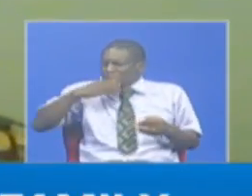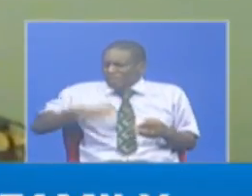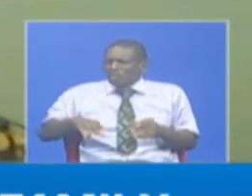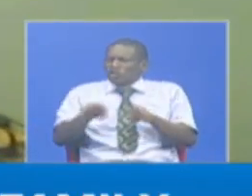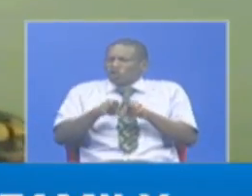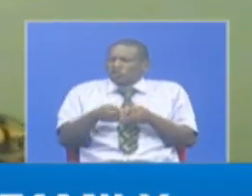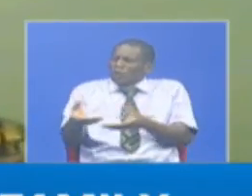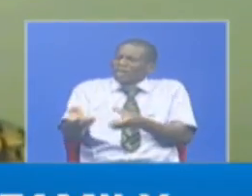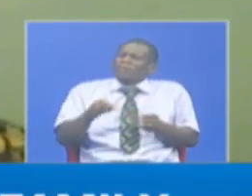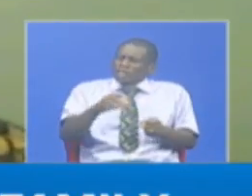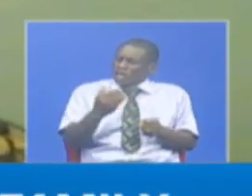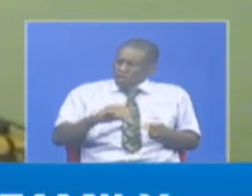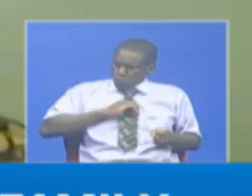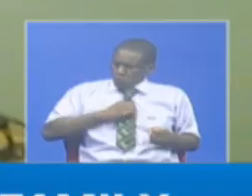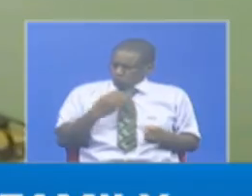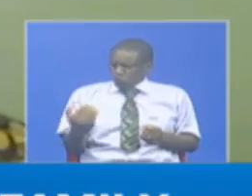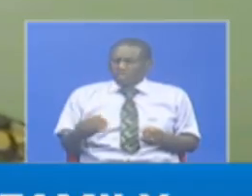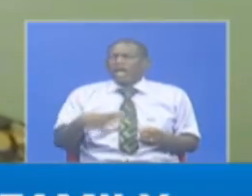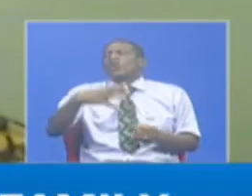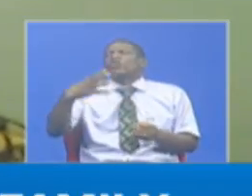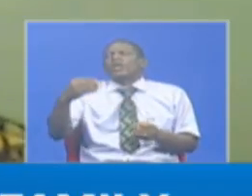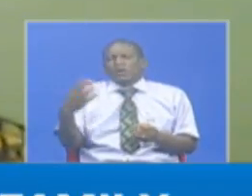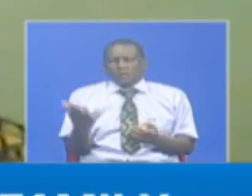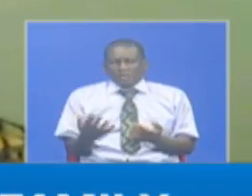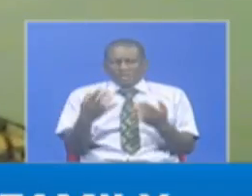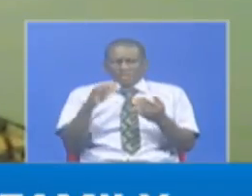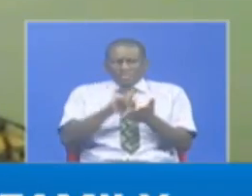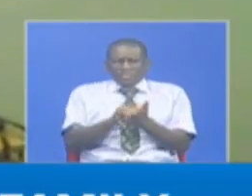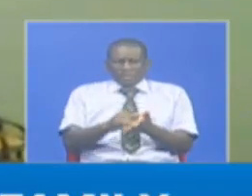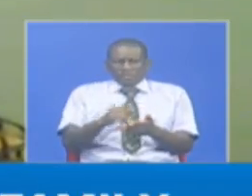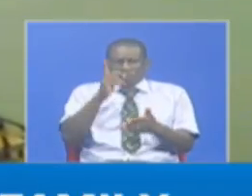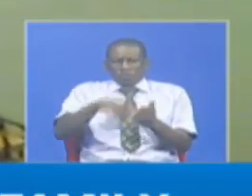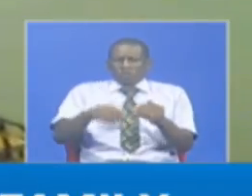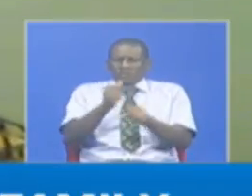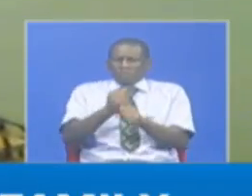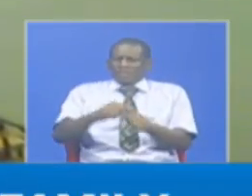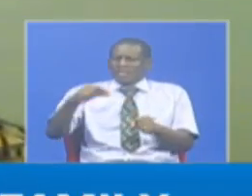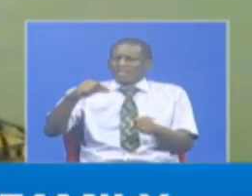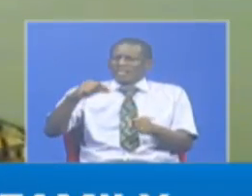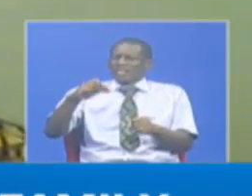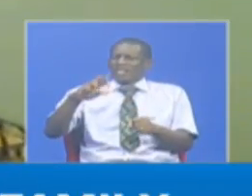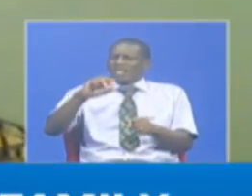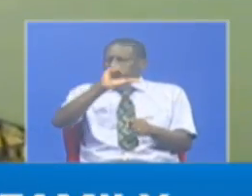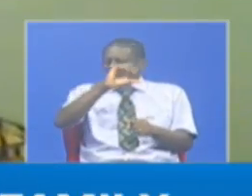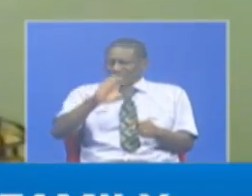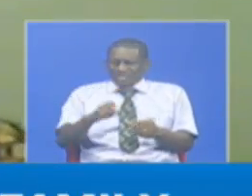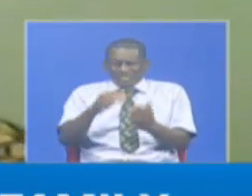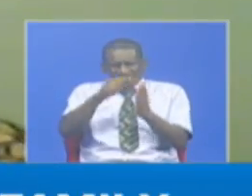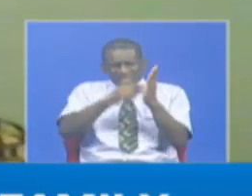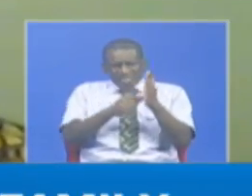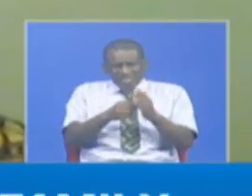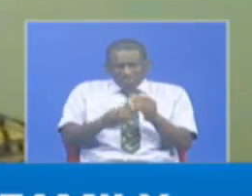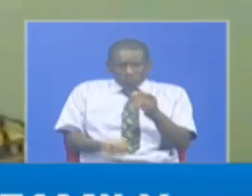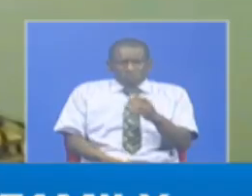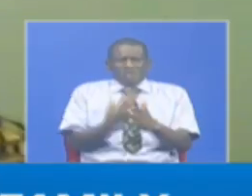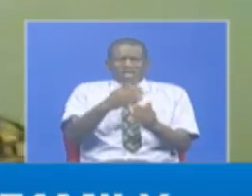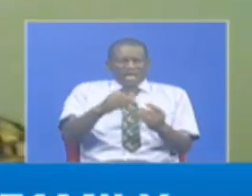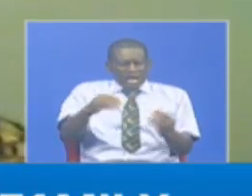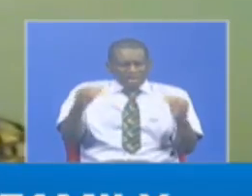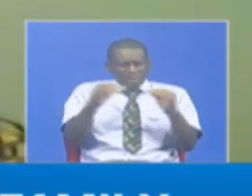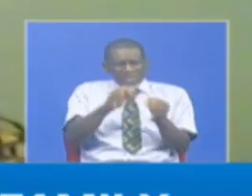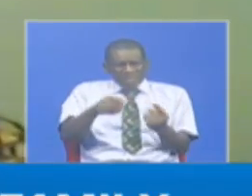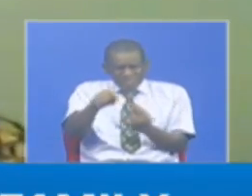their own children and taking off. And so that's what made Grace Agenda be born, because I wanted to find out what happened. I met this particular girl who had